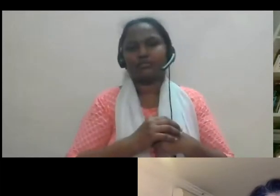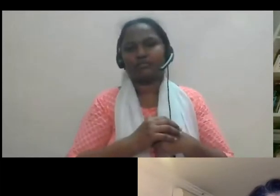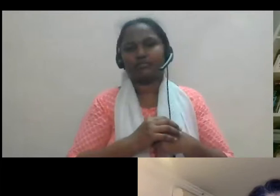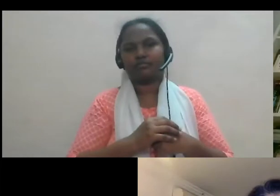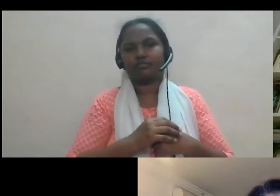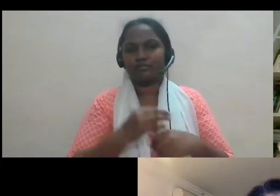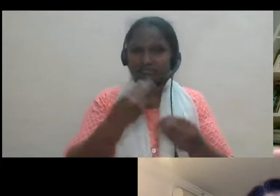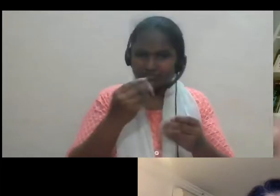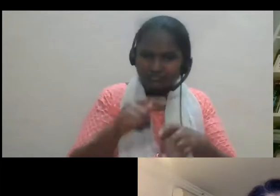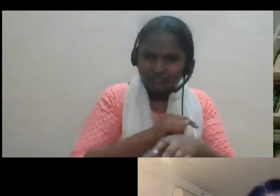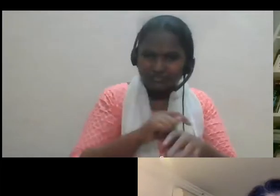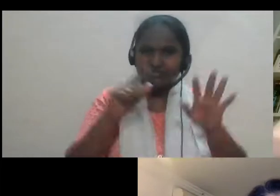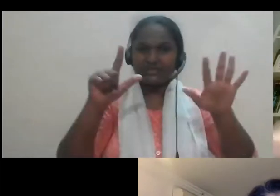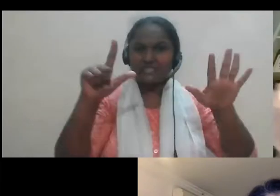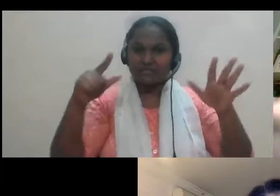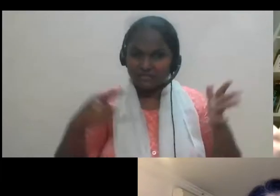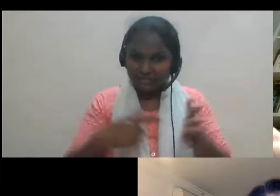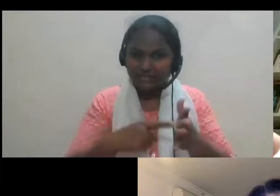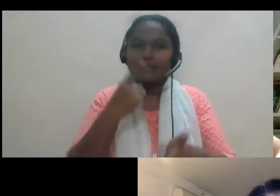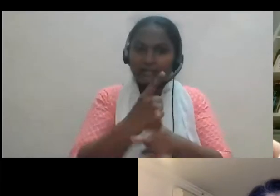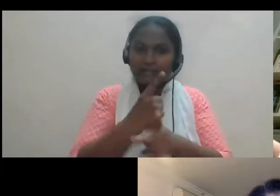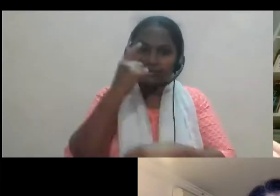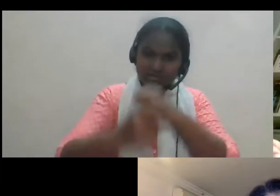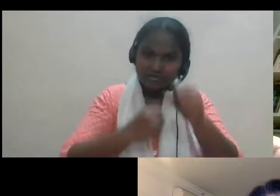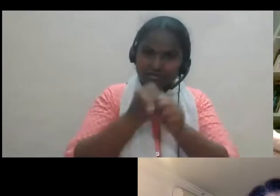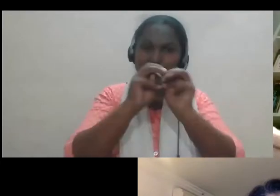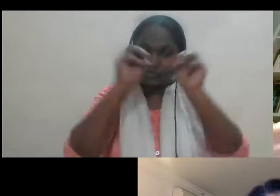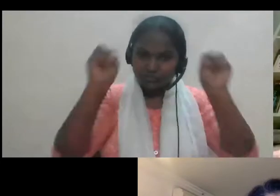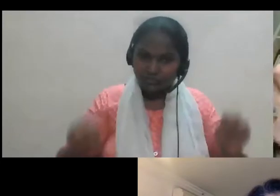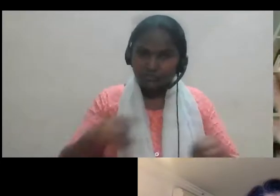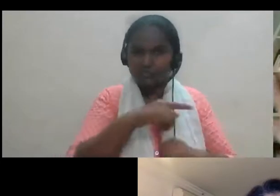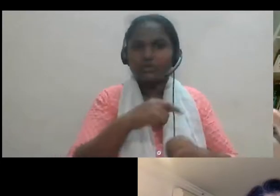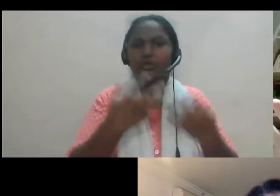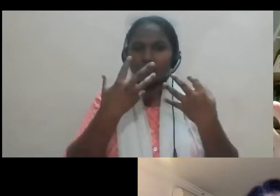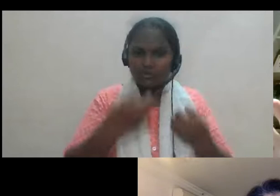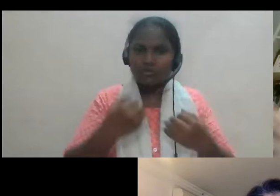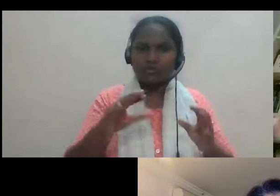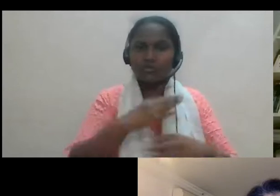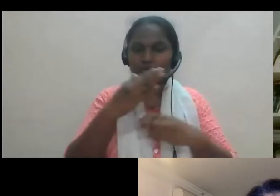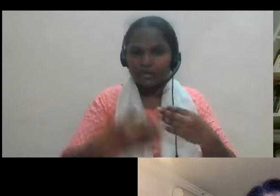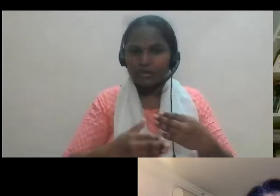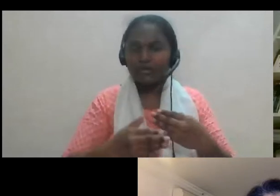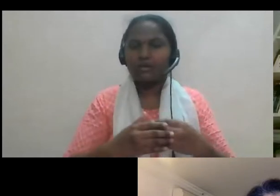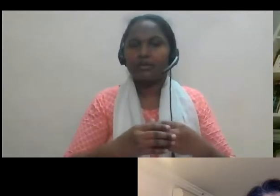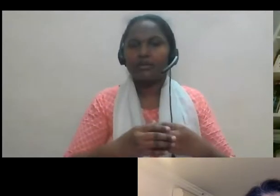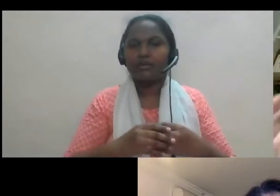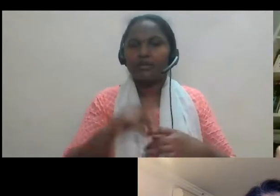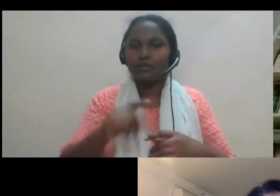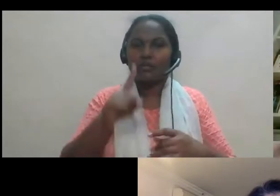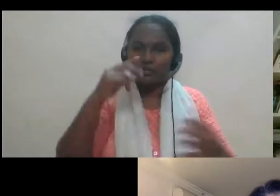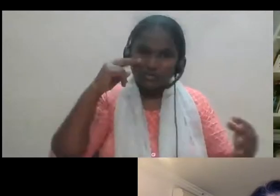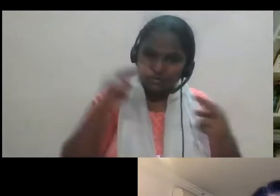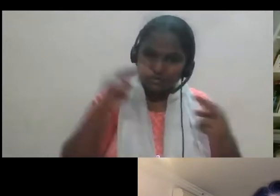which we used to train 7,000 teachers a year at the museum. Yeah. And now we had to go virtually, but this, if one looks at